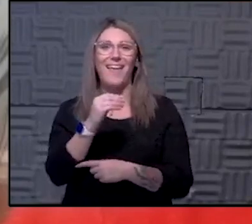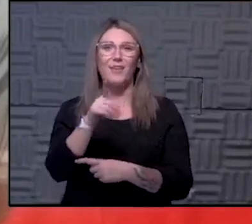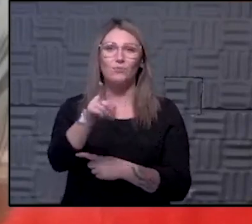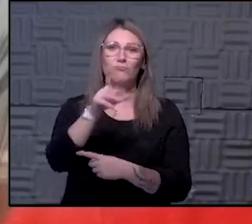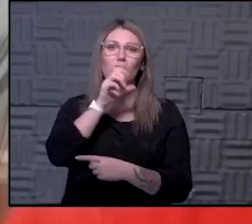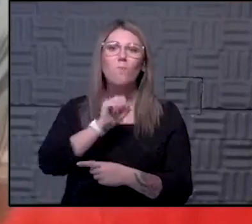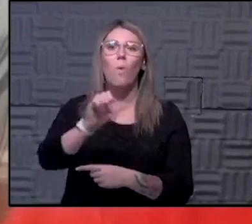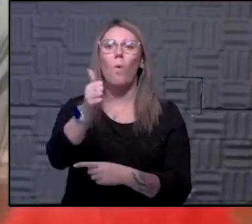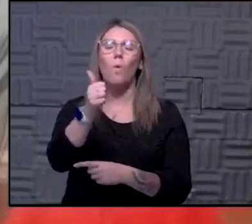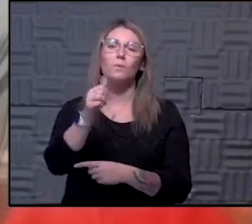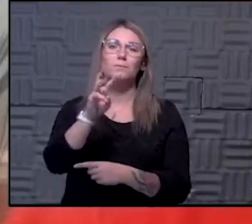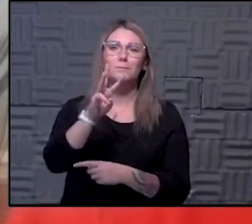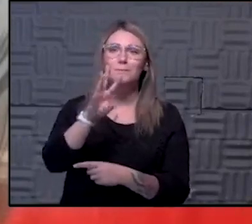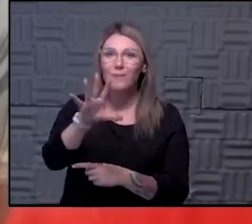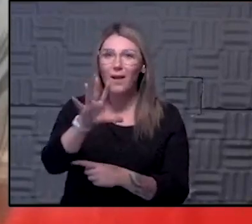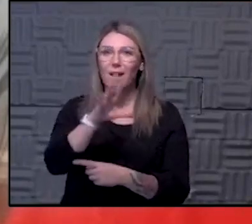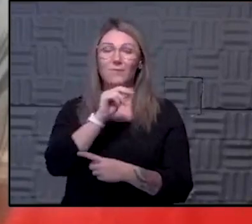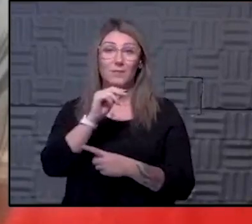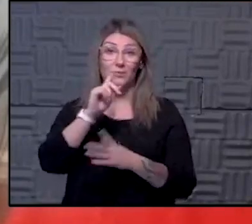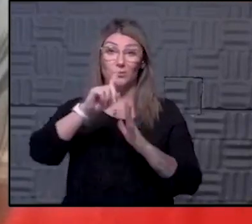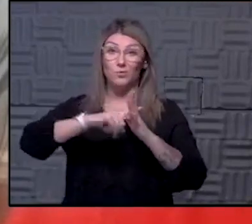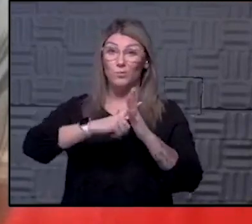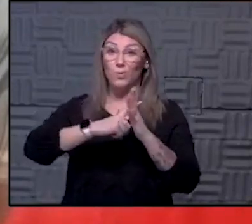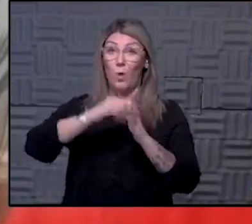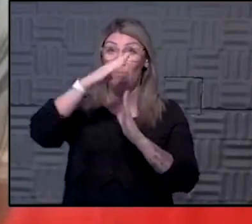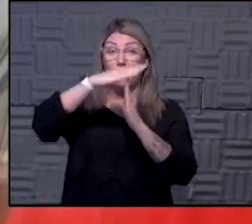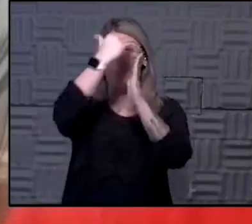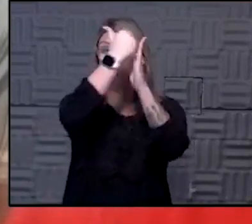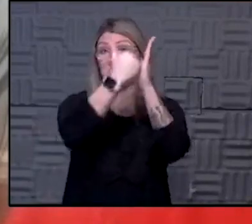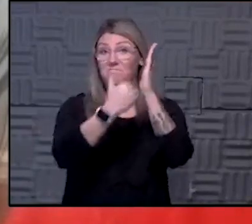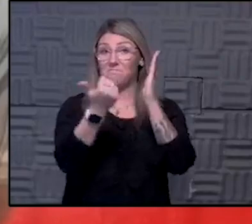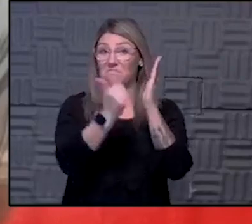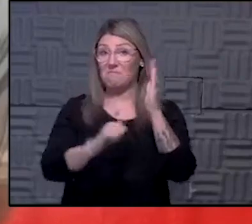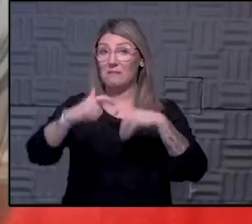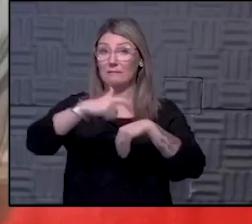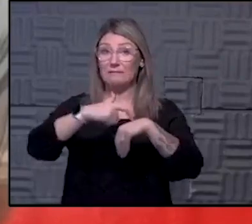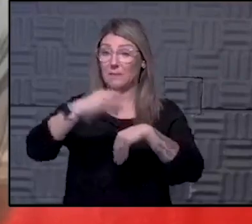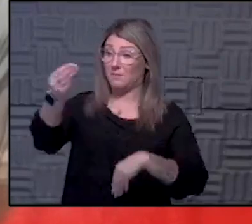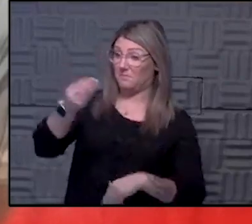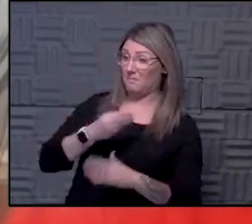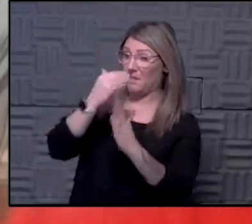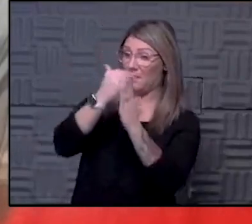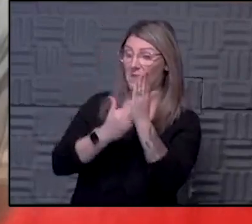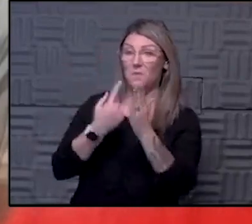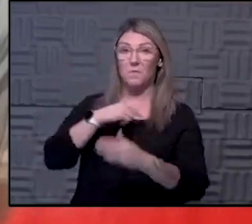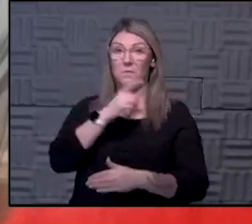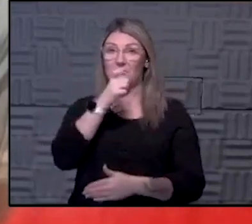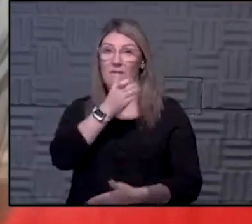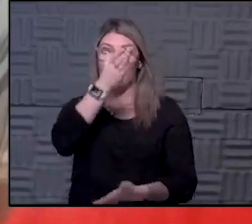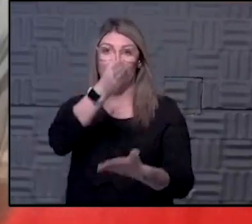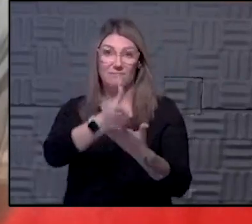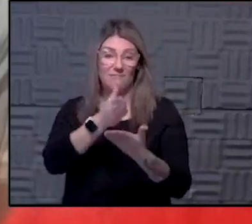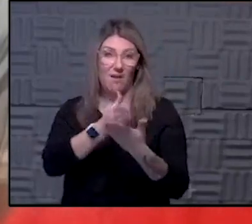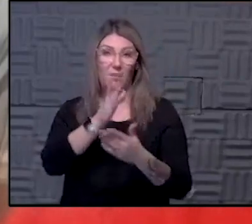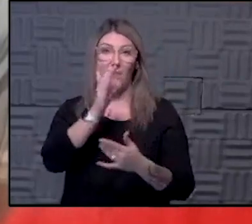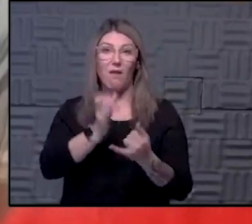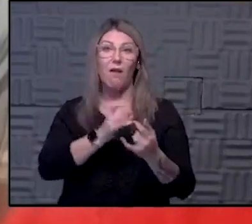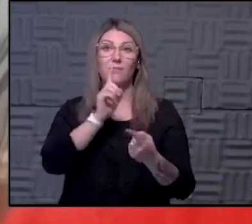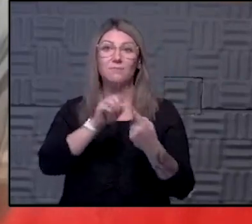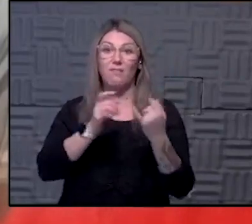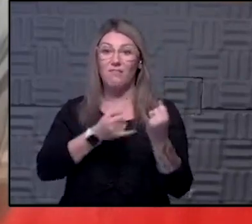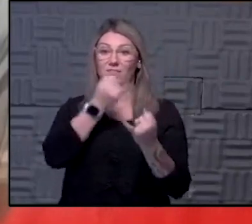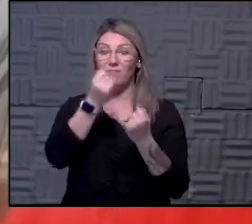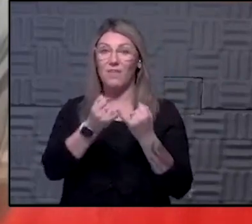greater. And we just start from the top anytime we get a list, and we don't stop until the last person has at least been contacted